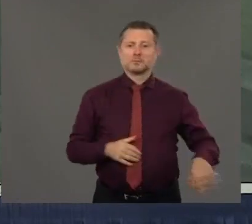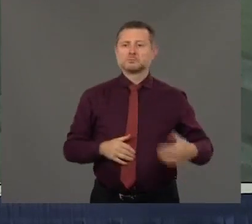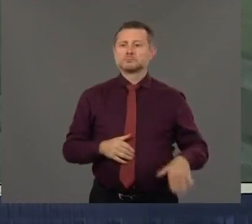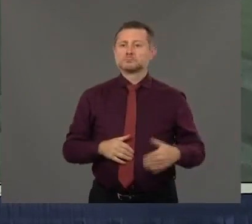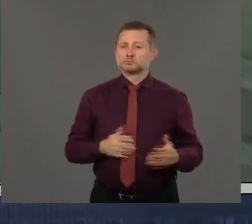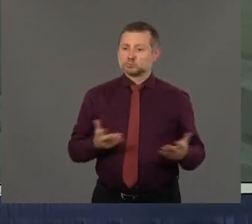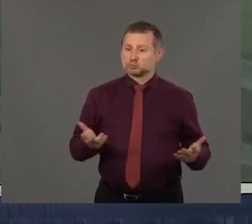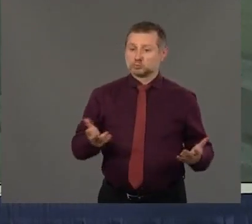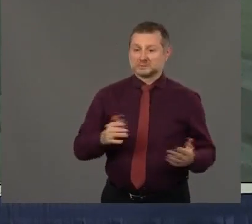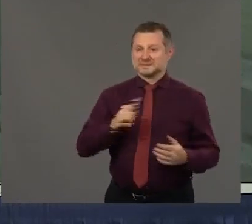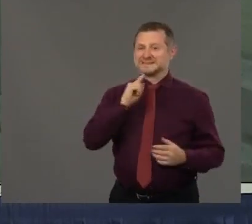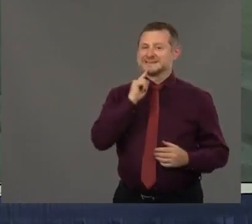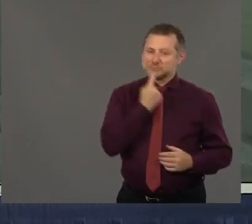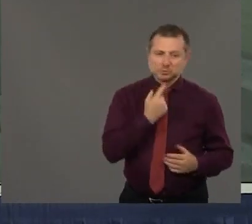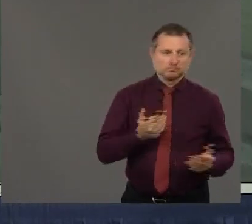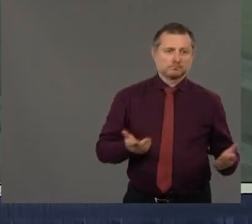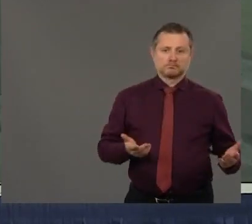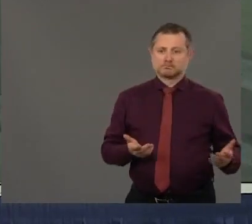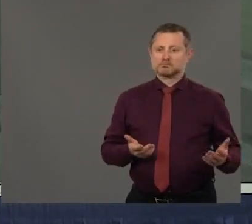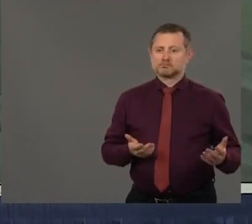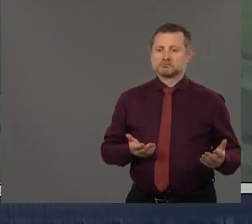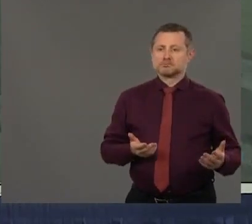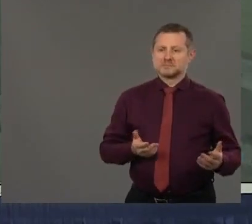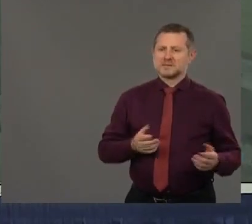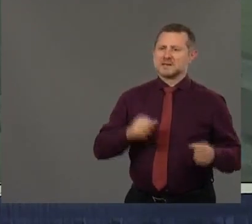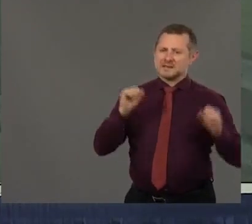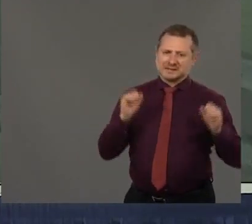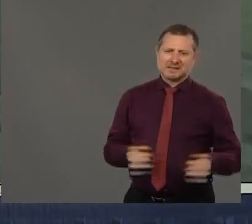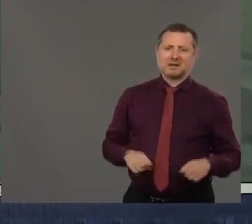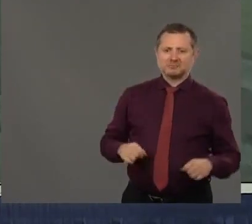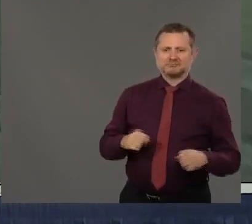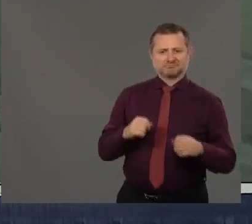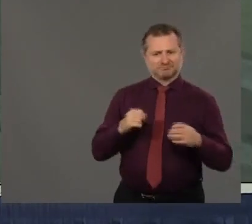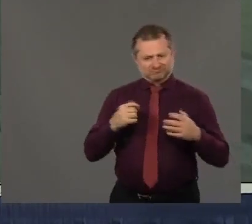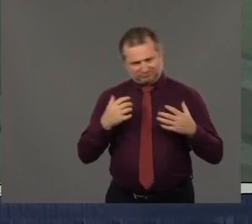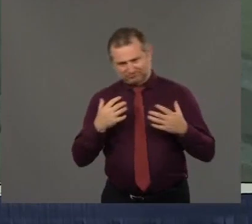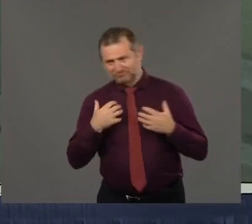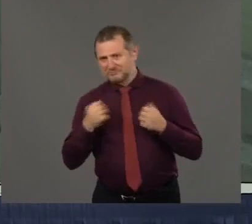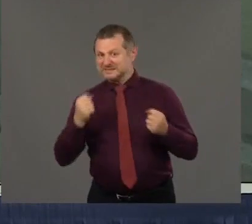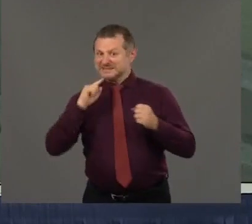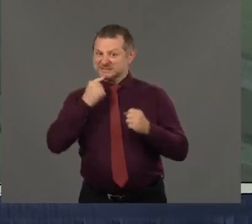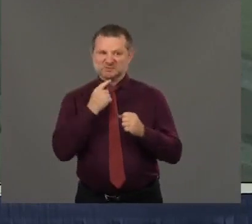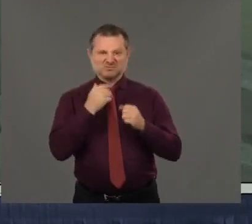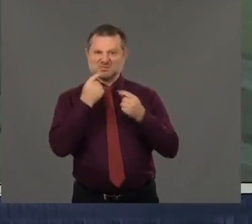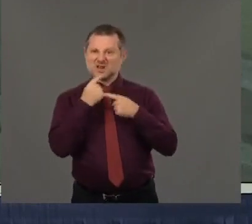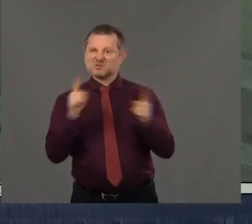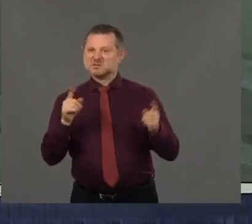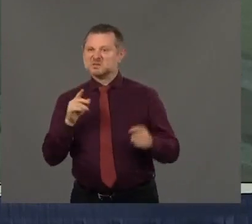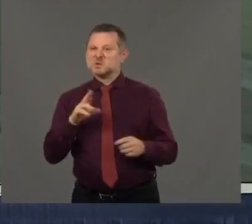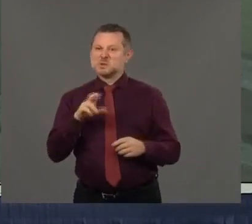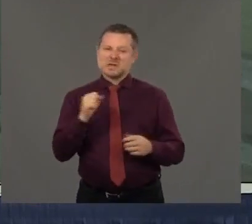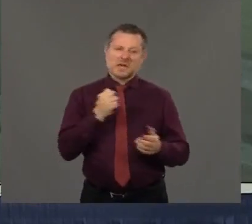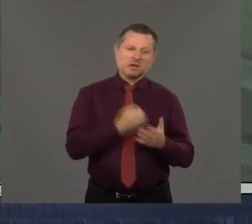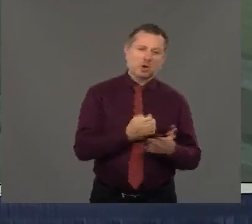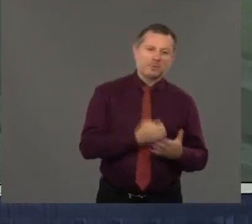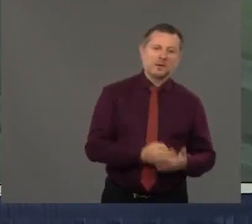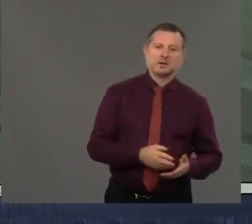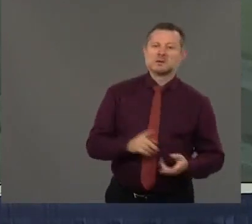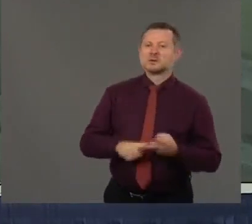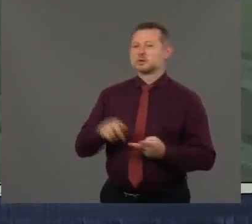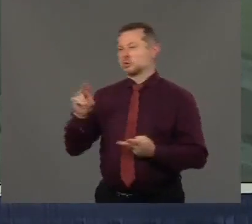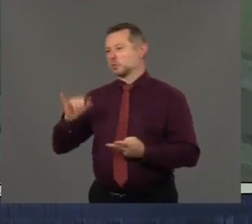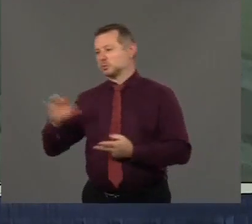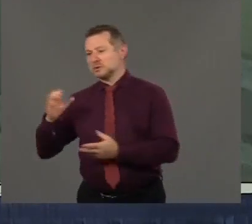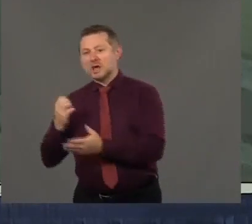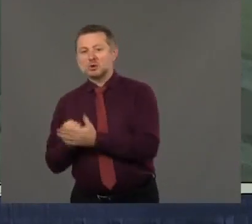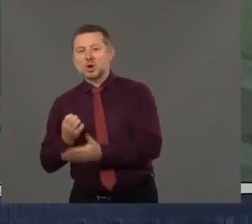question. How fast does the national economy come back? Then how fast does the New York City economy come back? And we have the